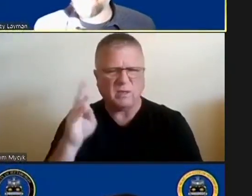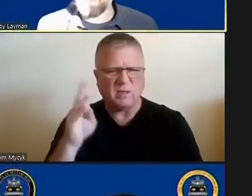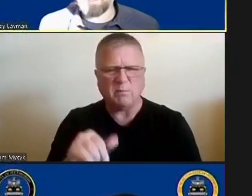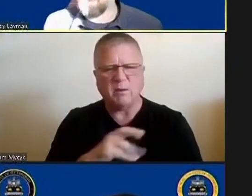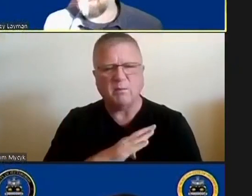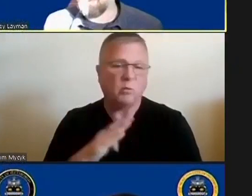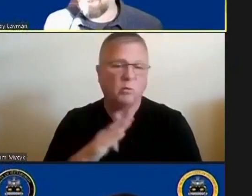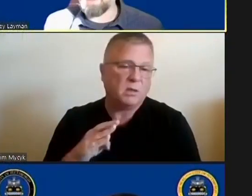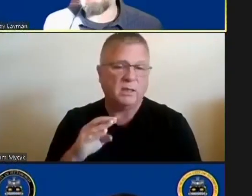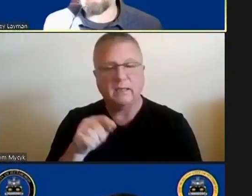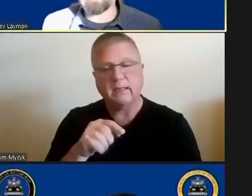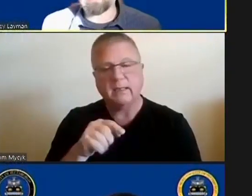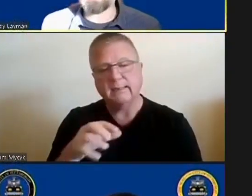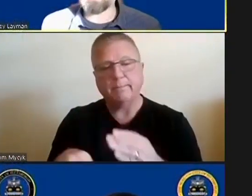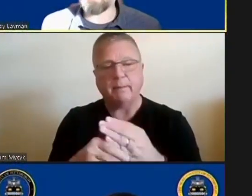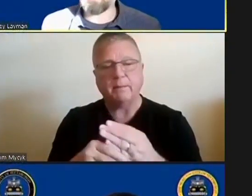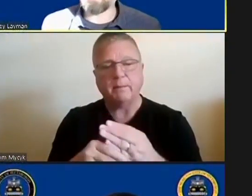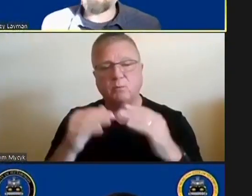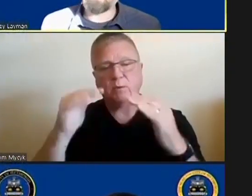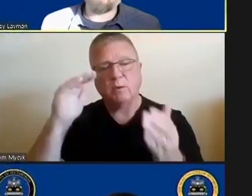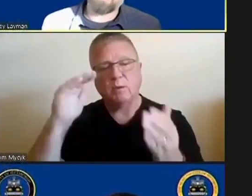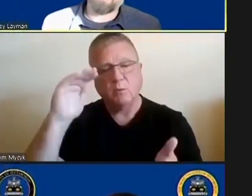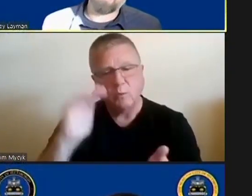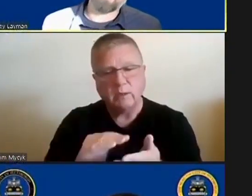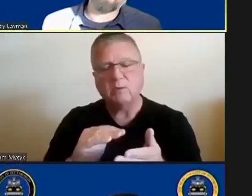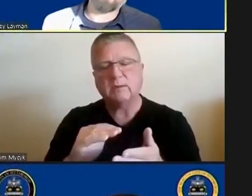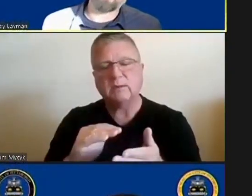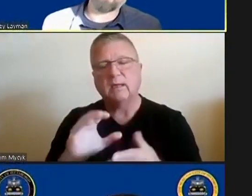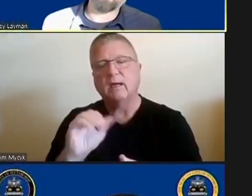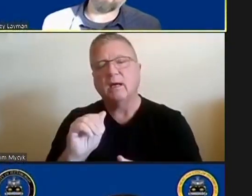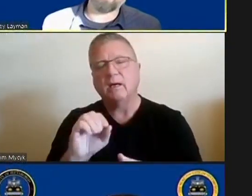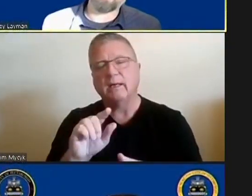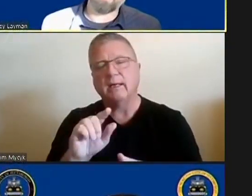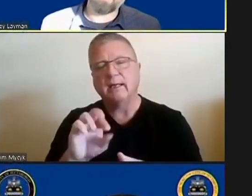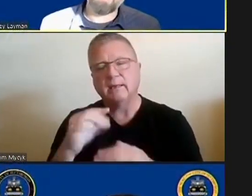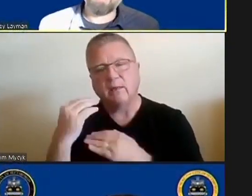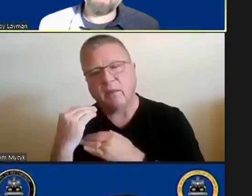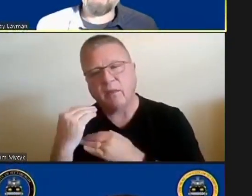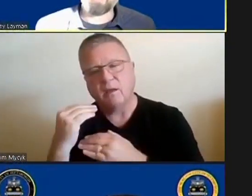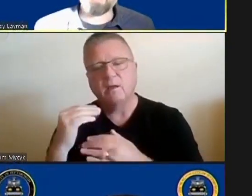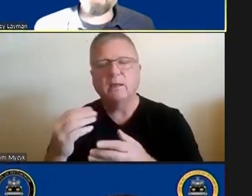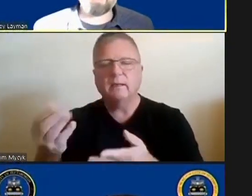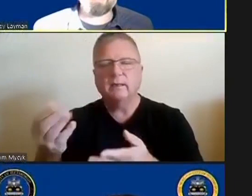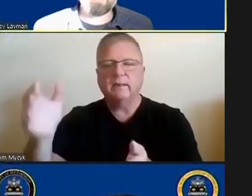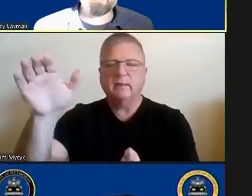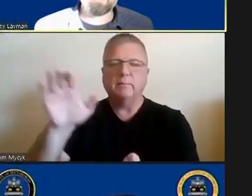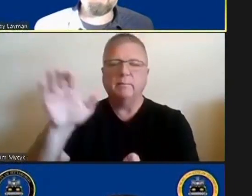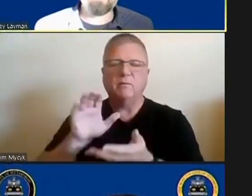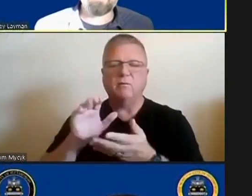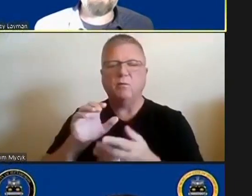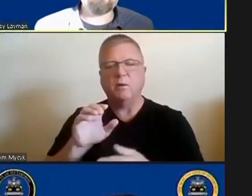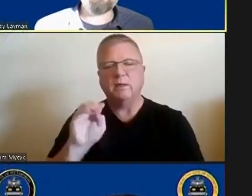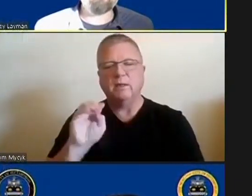amendments, like as I said, would reduce the caseload coming to the zoning board. Next slide.